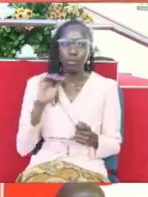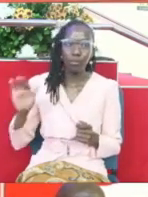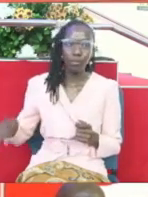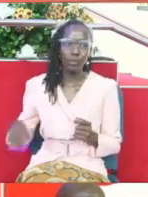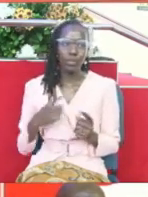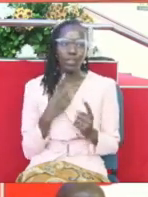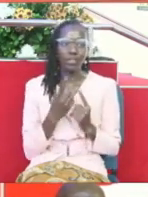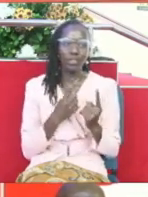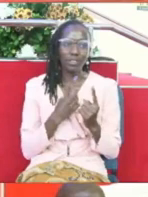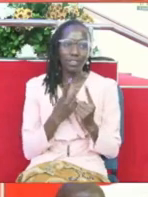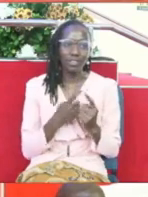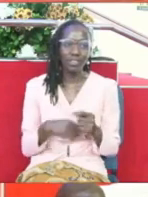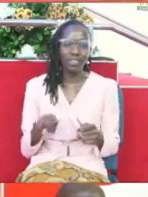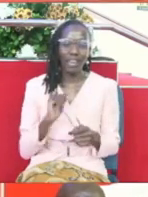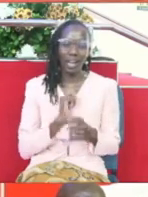like asante.